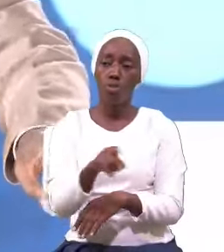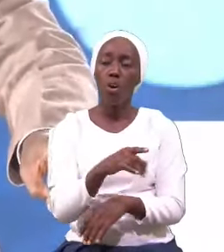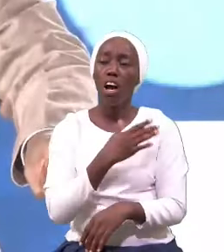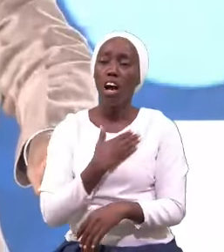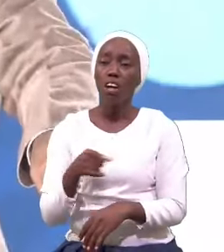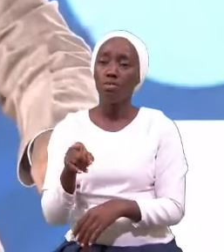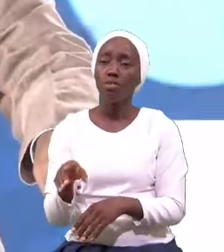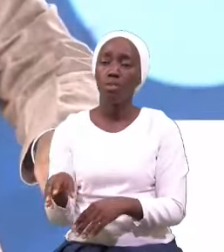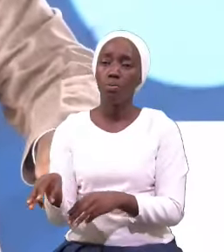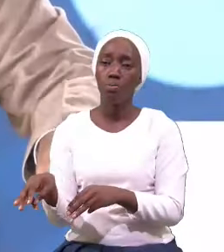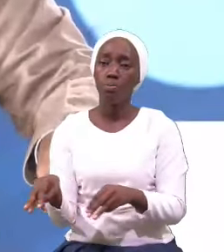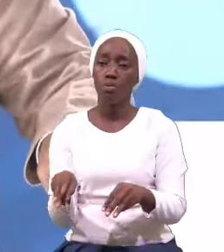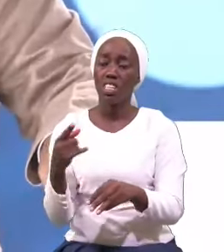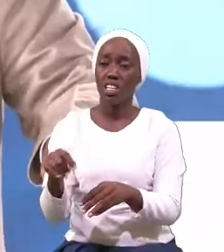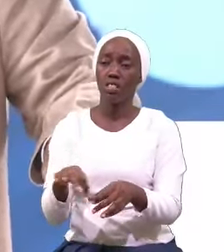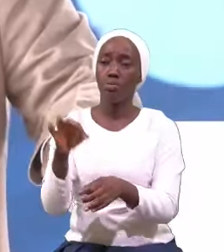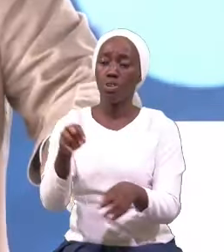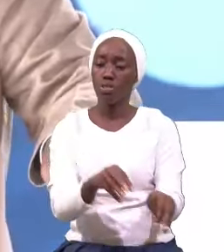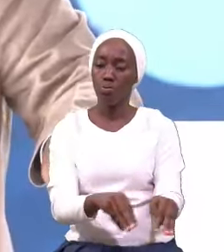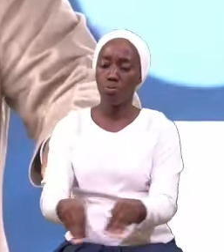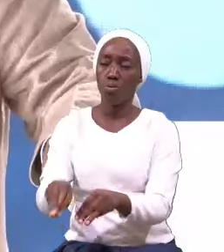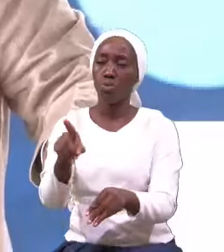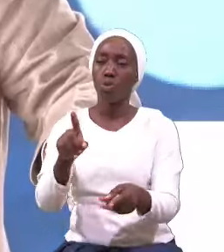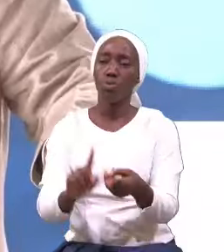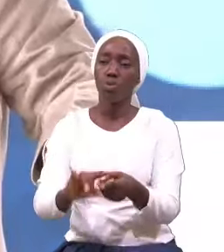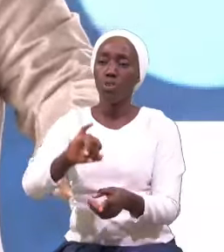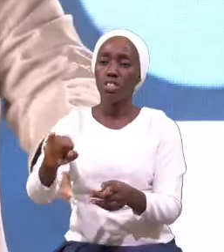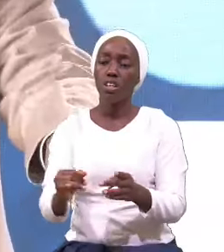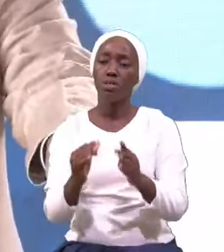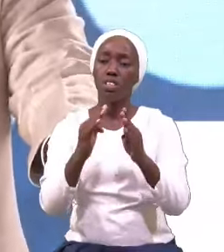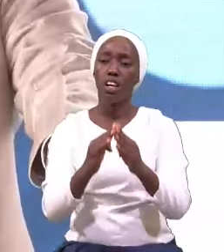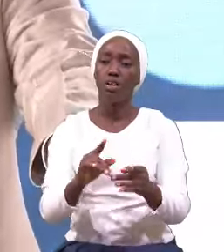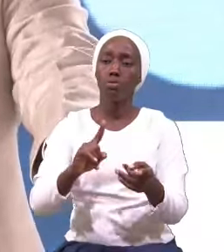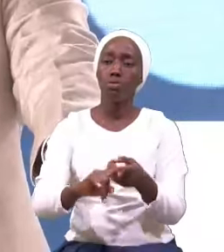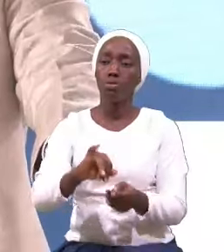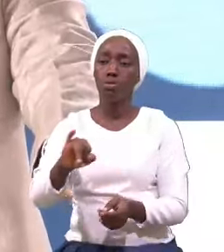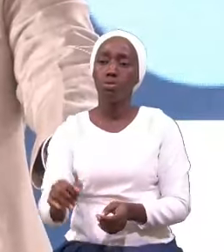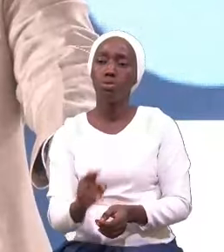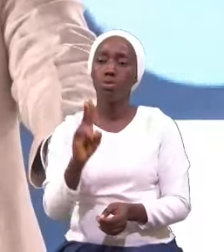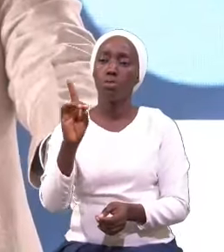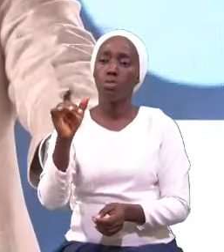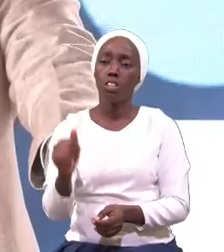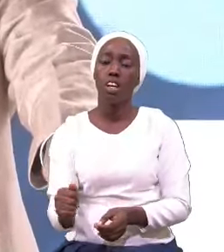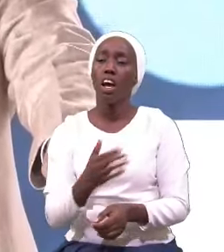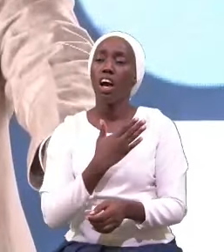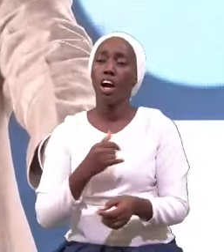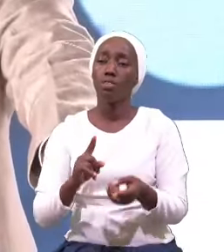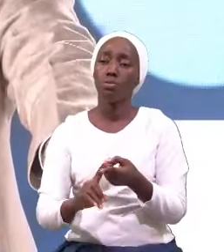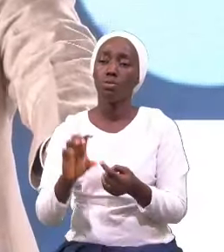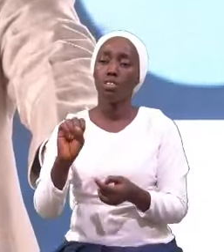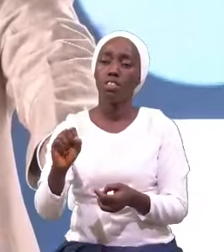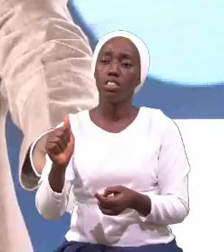move, or the Spirit moves you to Jerusalem, Judea, Samaria, to the uttermost part of the